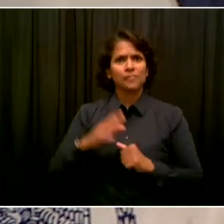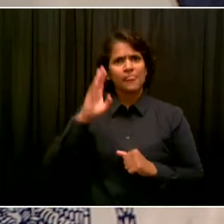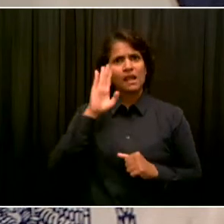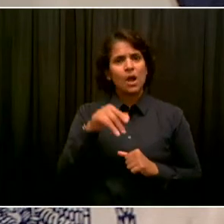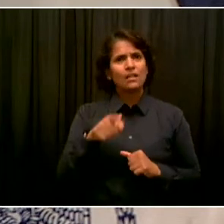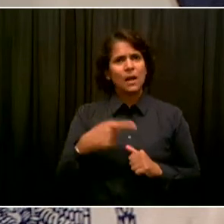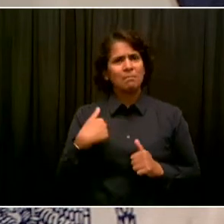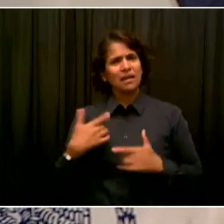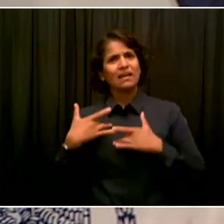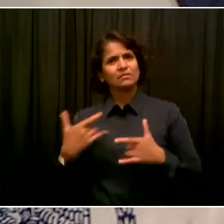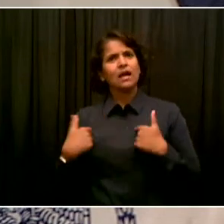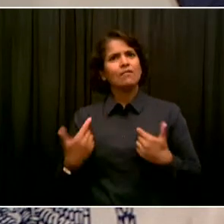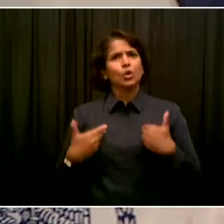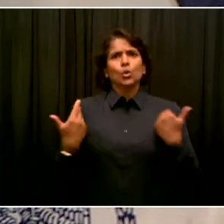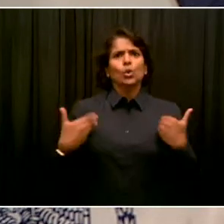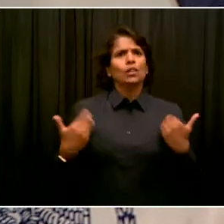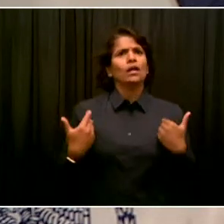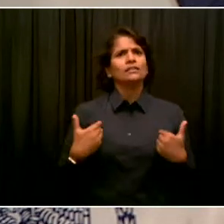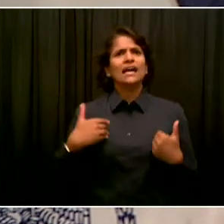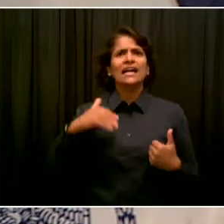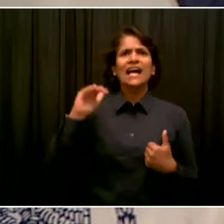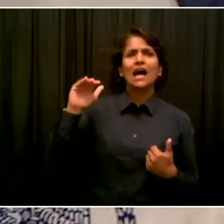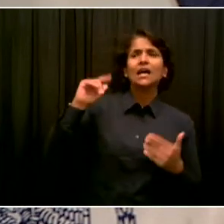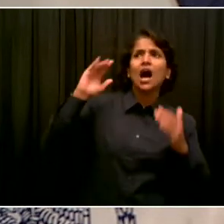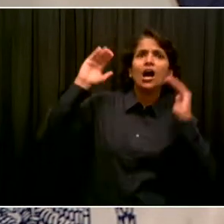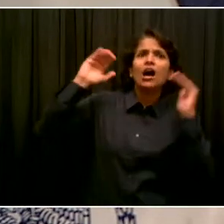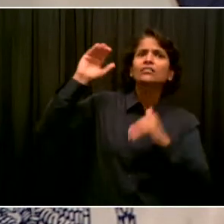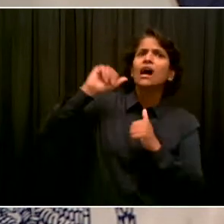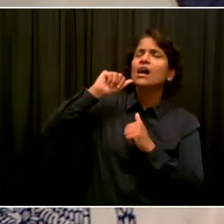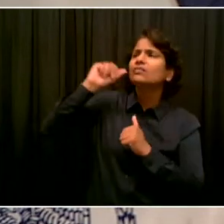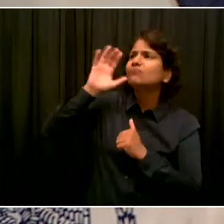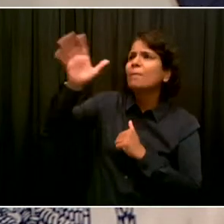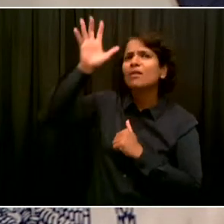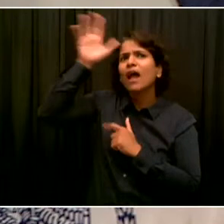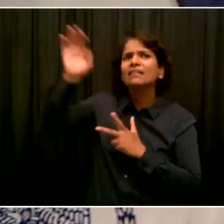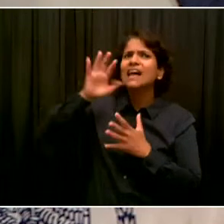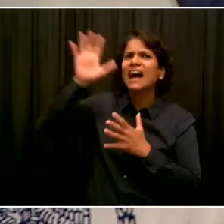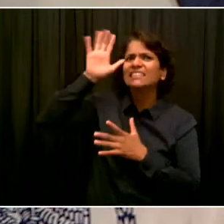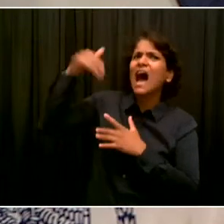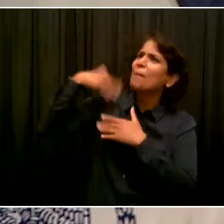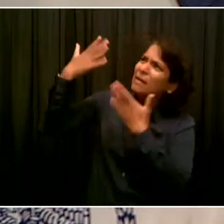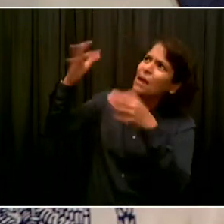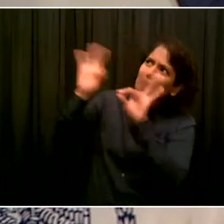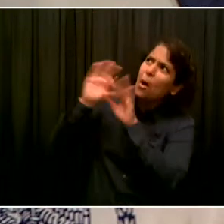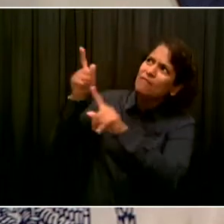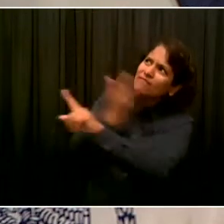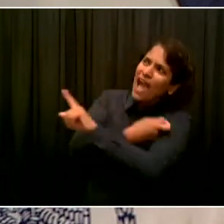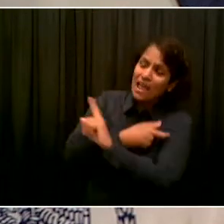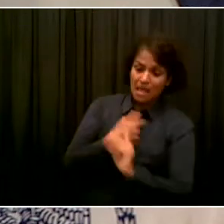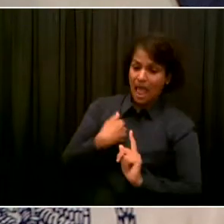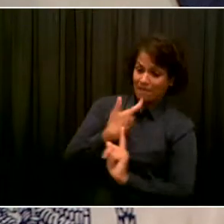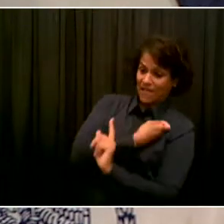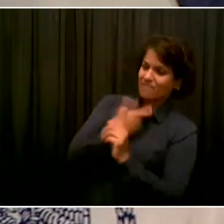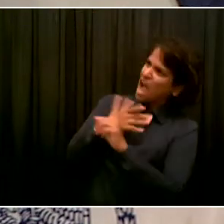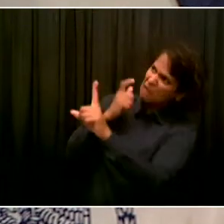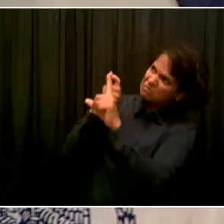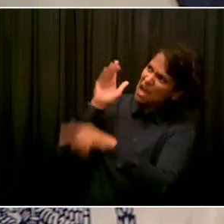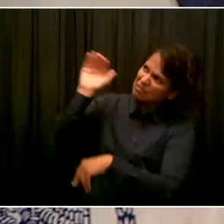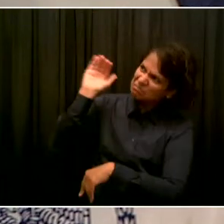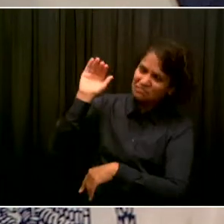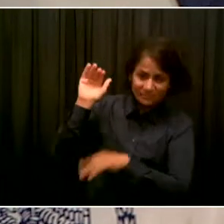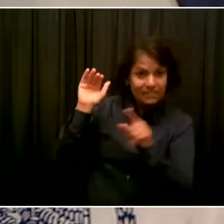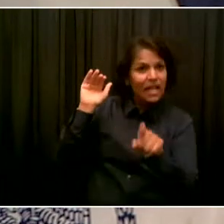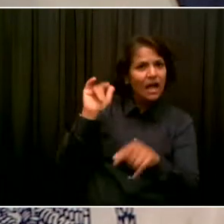and grandparents to understand how important it is to get vaccinated. So I want to give a shout out and a thanks to the young people in New York City. And I want to say to